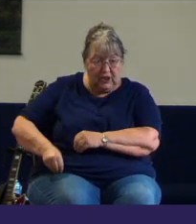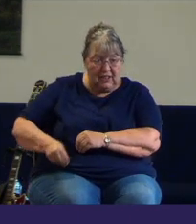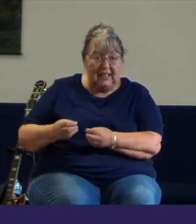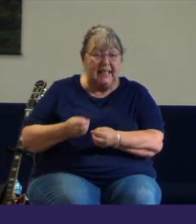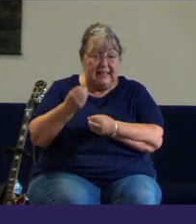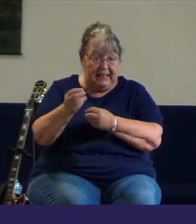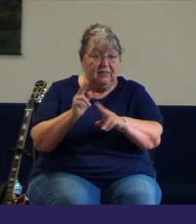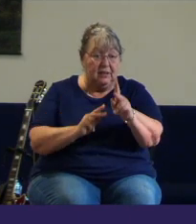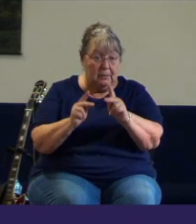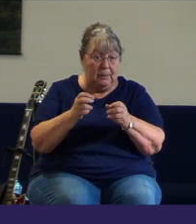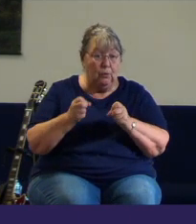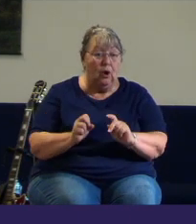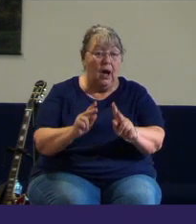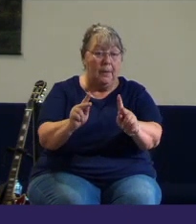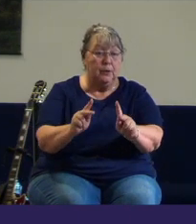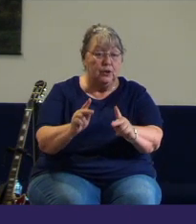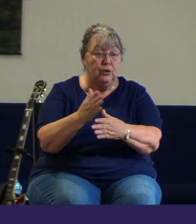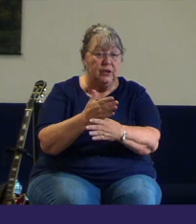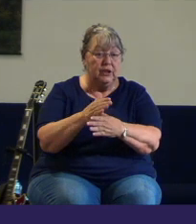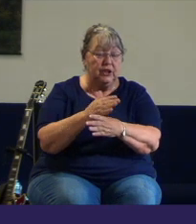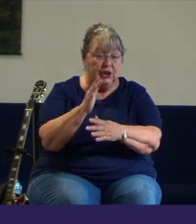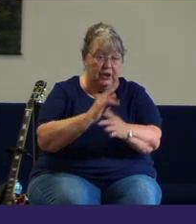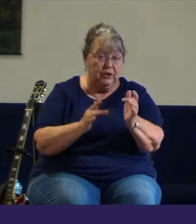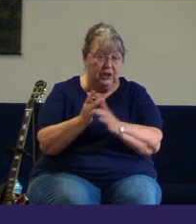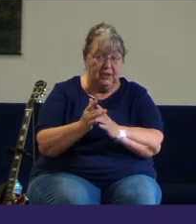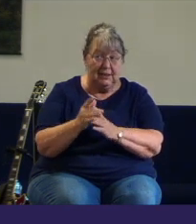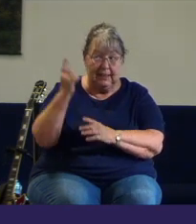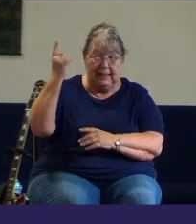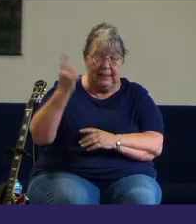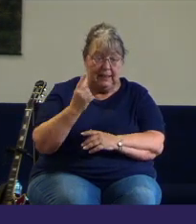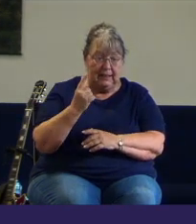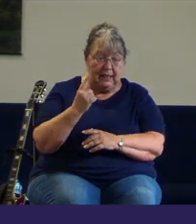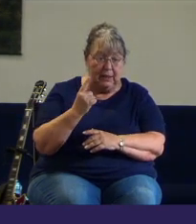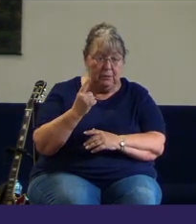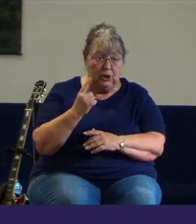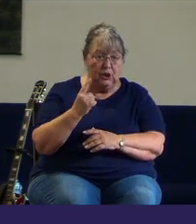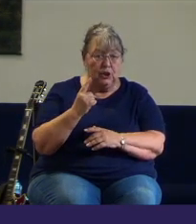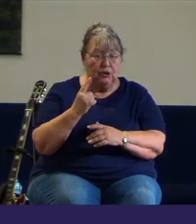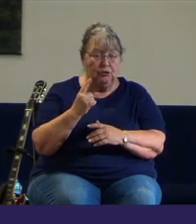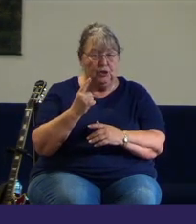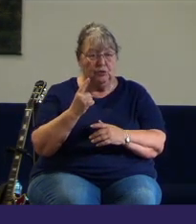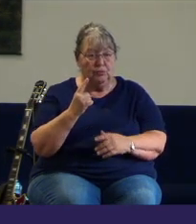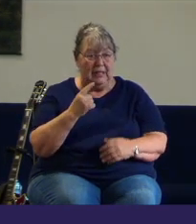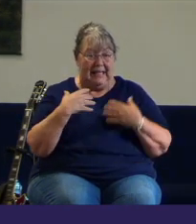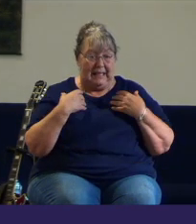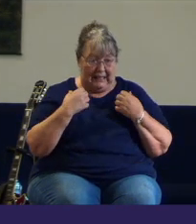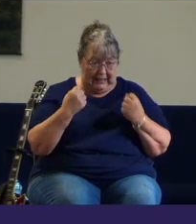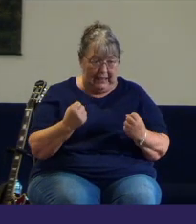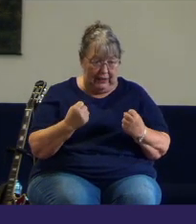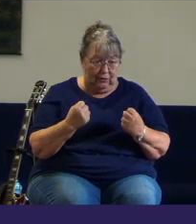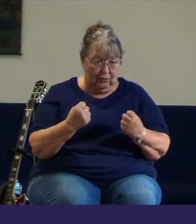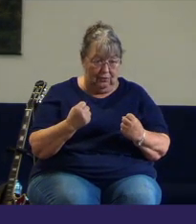about the one who came to cure of a disease that is killing so many lives.